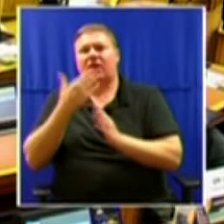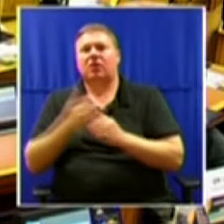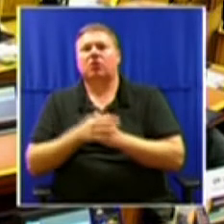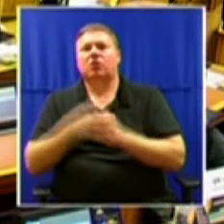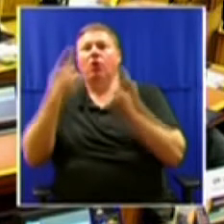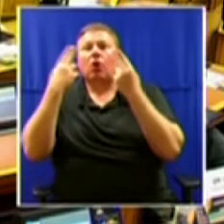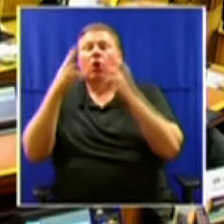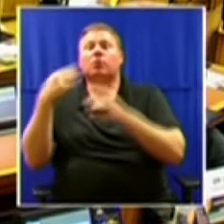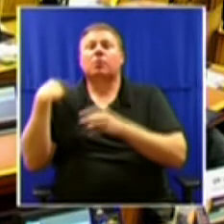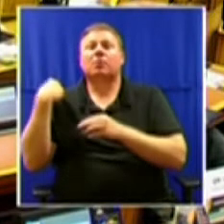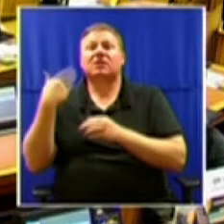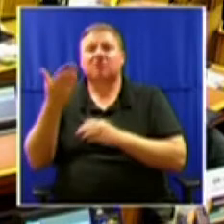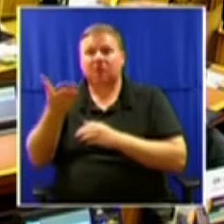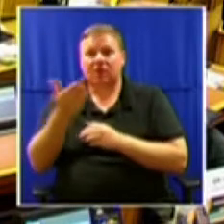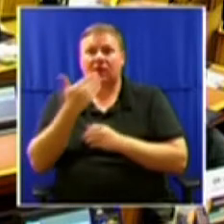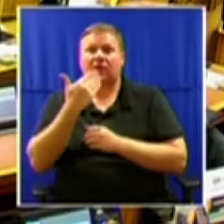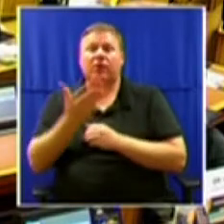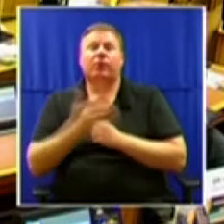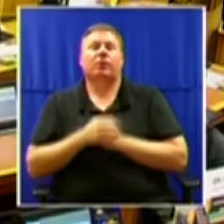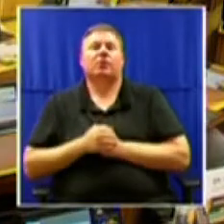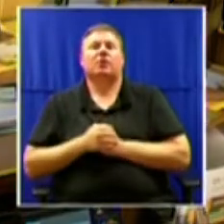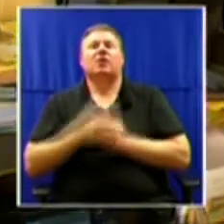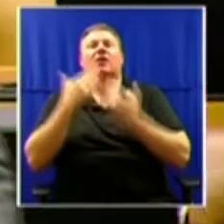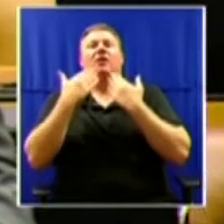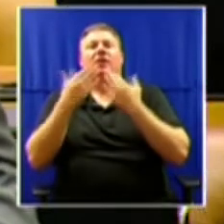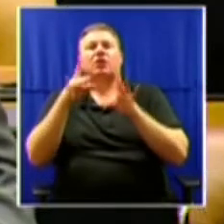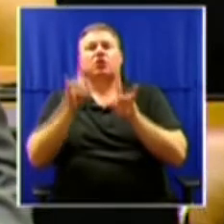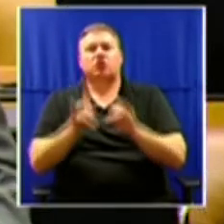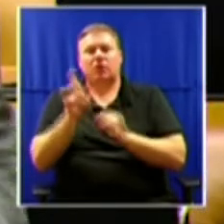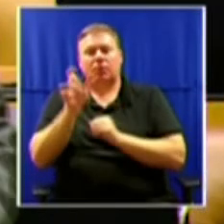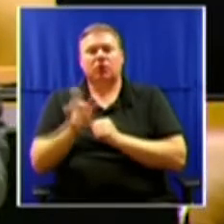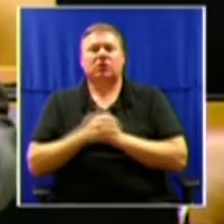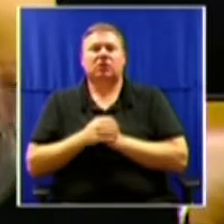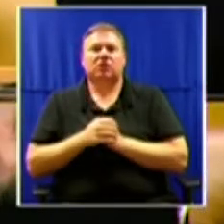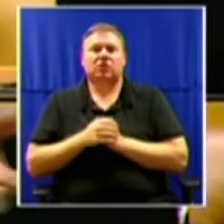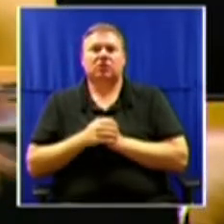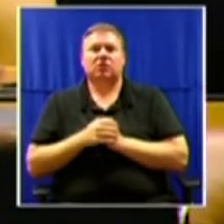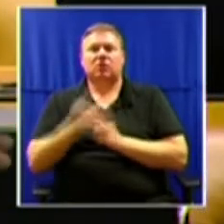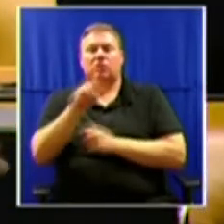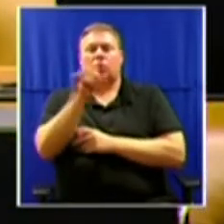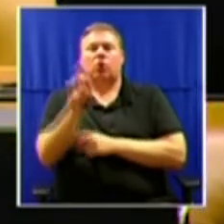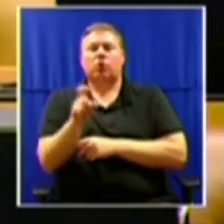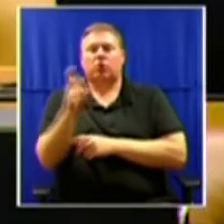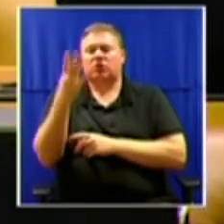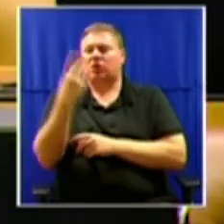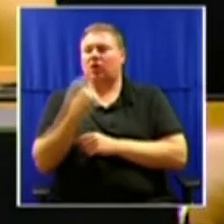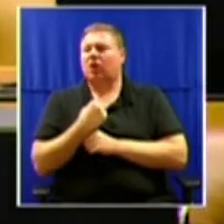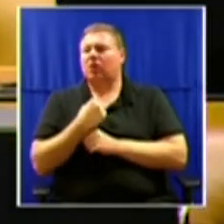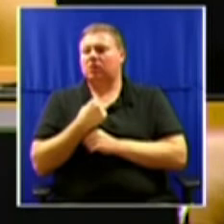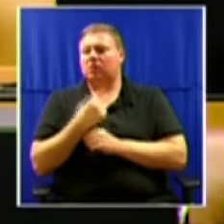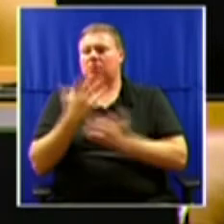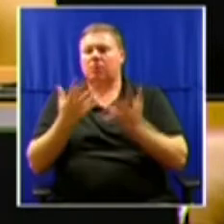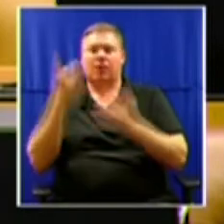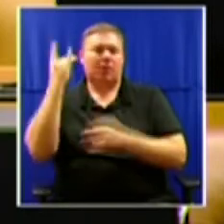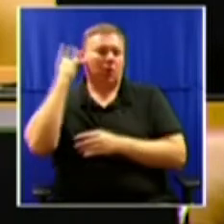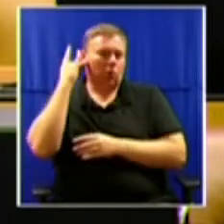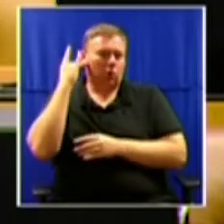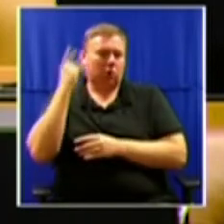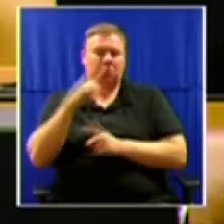Minister. Well, thanks, Chair. Again, this question was asked, maybe it was heard and it's still